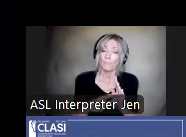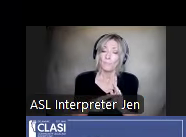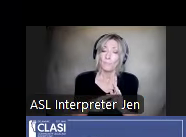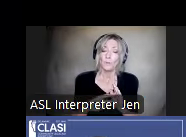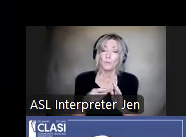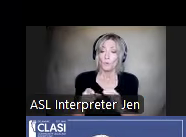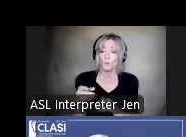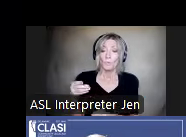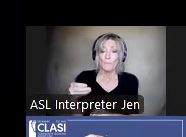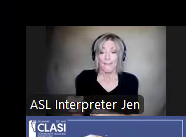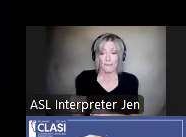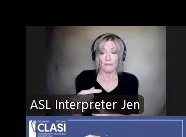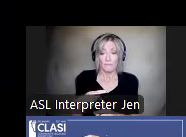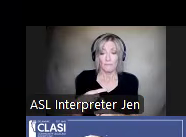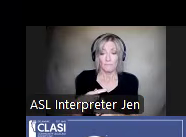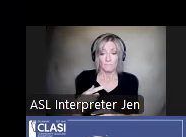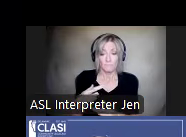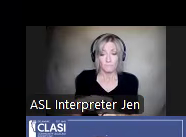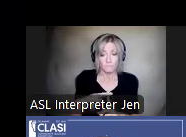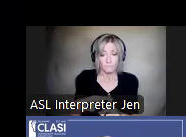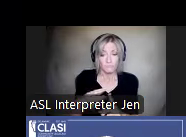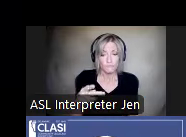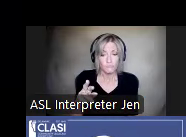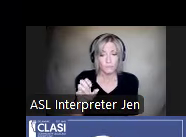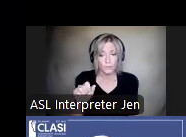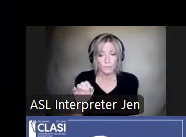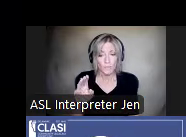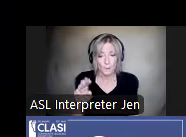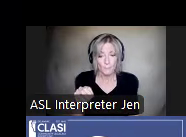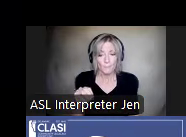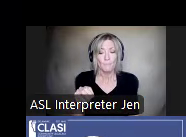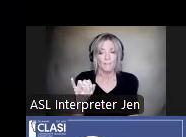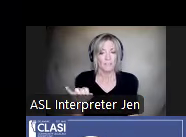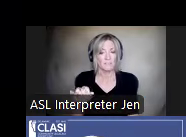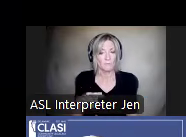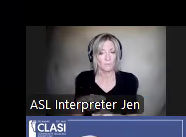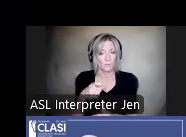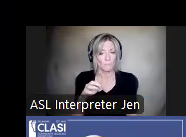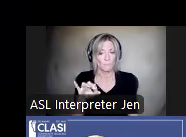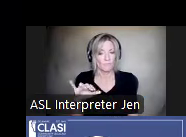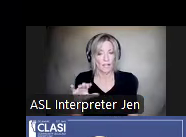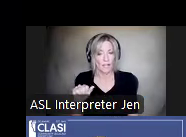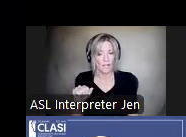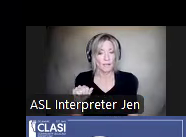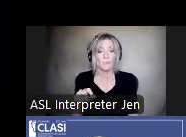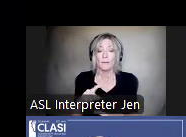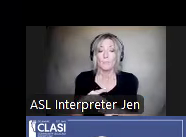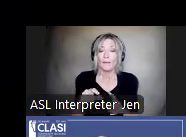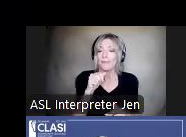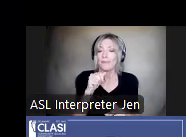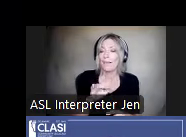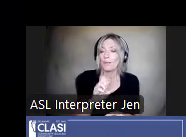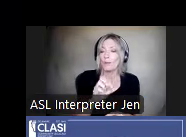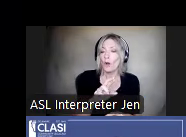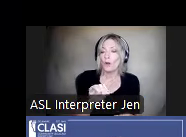you pay premiums, and those premiums are paid through your FICA taxes. But unlike car insurance, where you